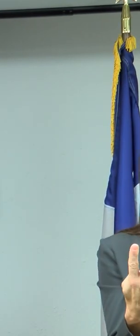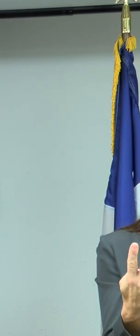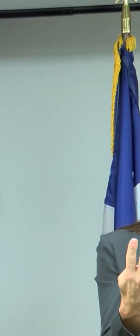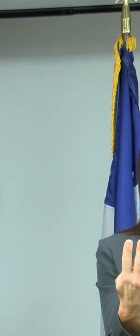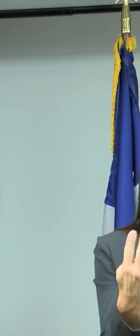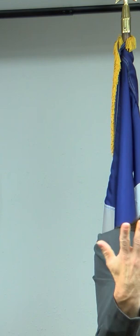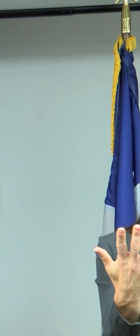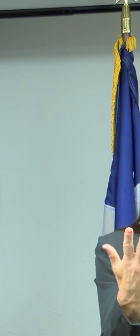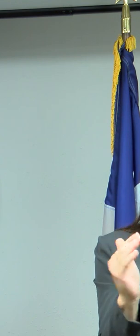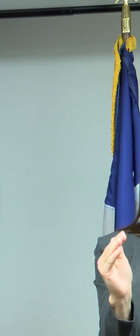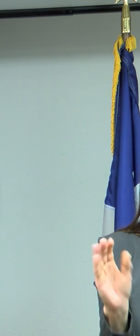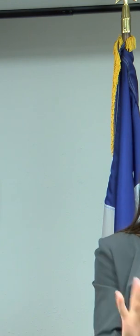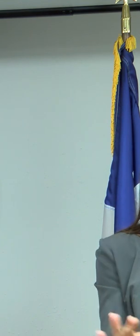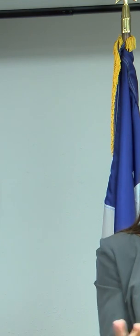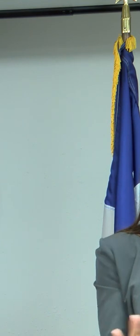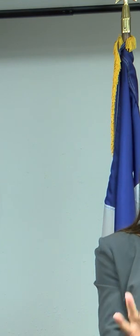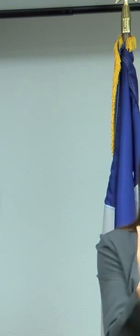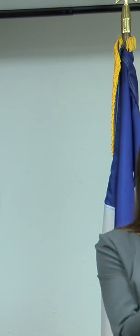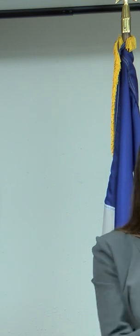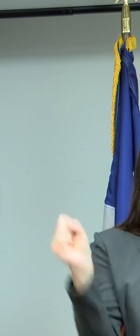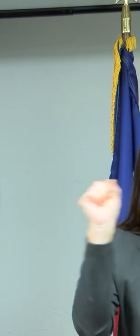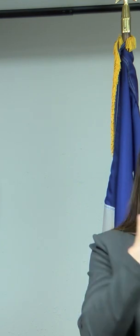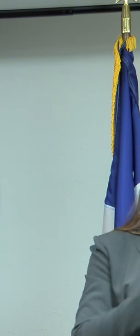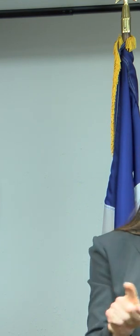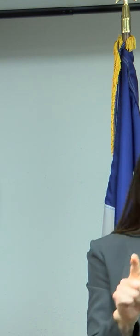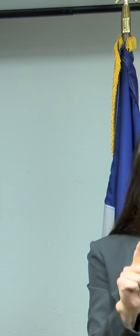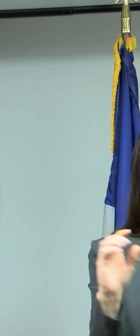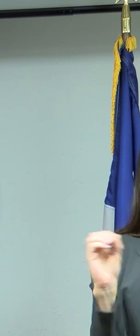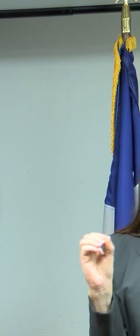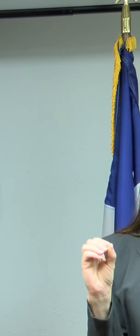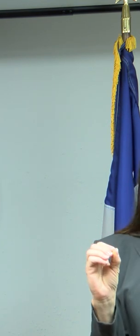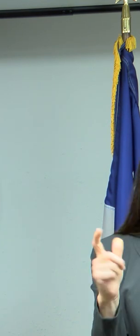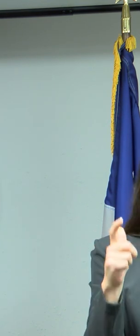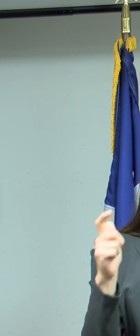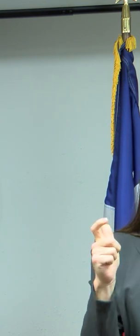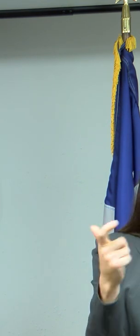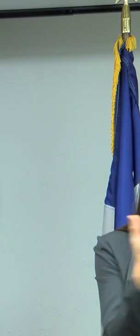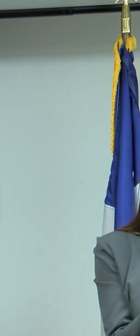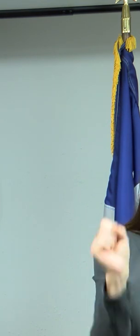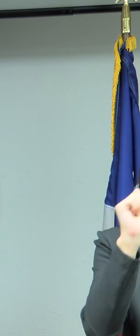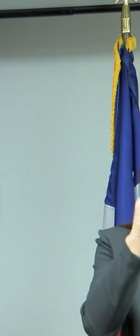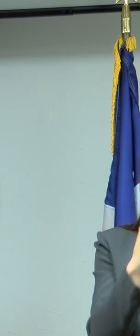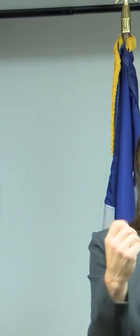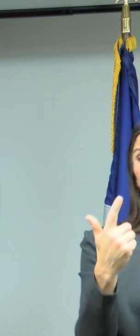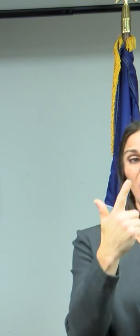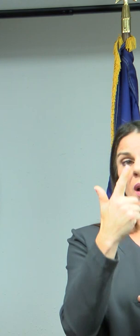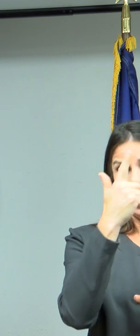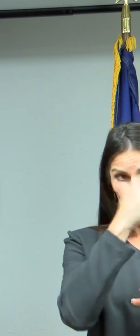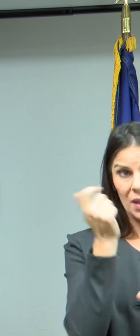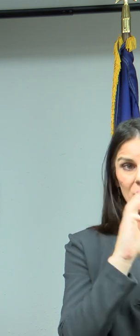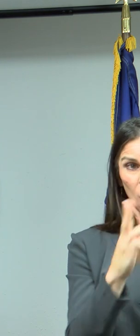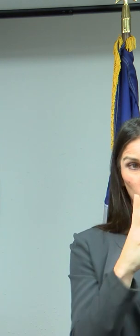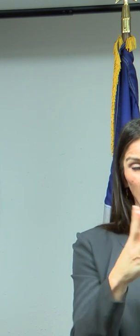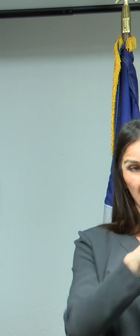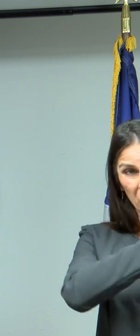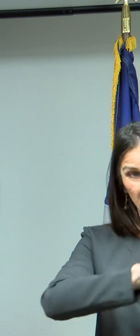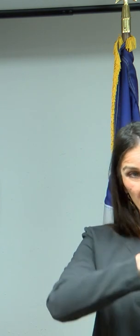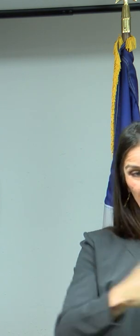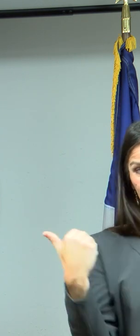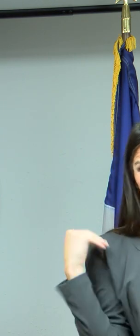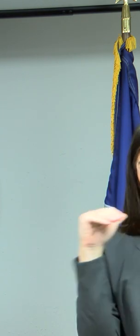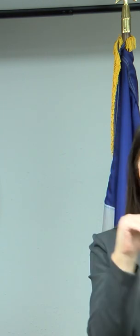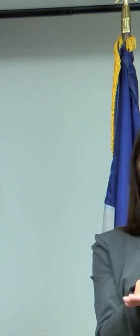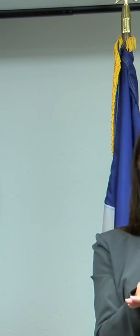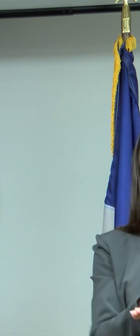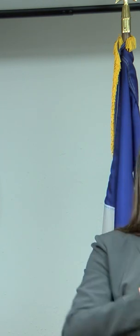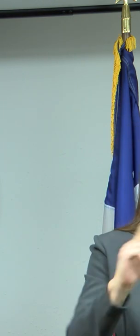rescues later in the evening hours. Besides that, there have not been any major rescues because of the weather that hit last night. A lot of the first responders were